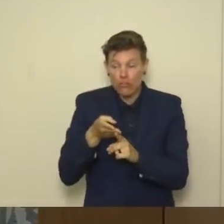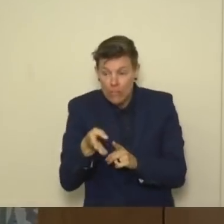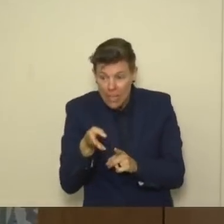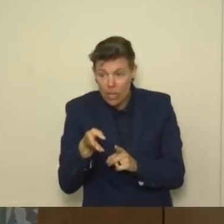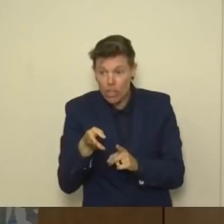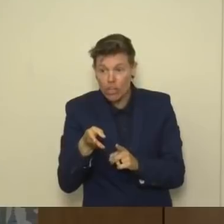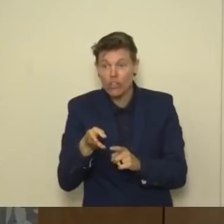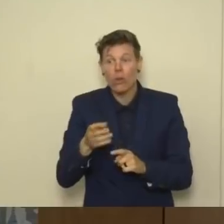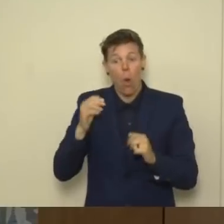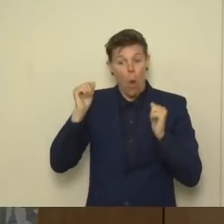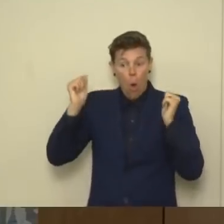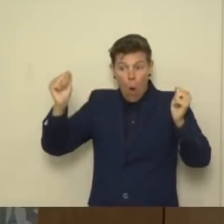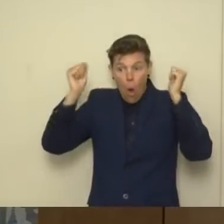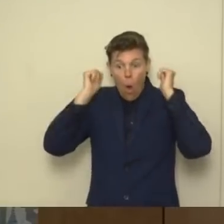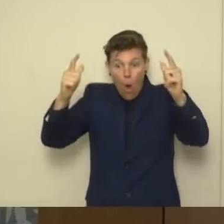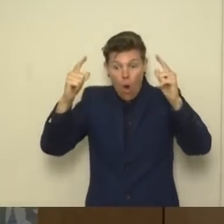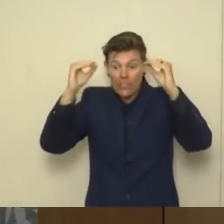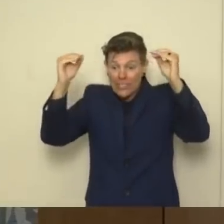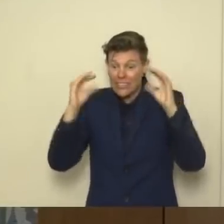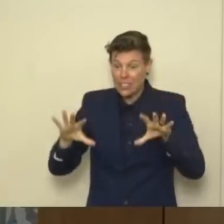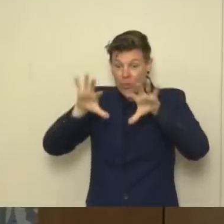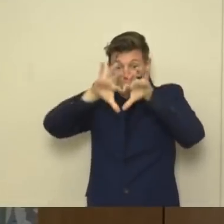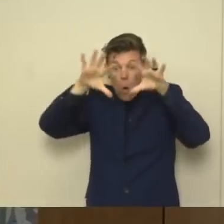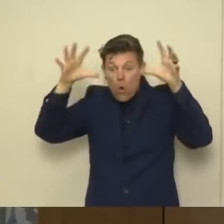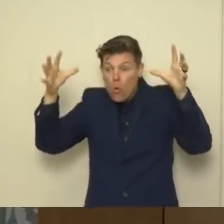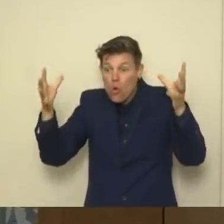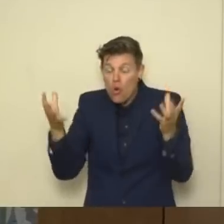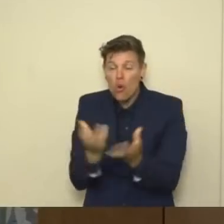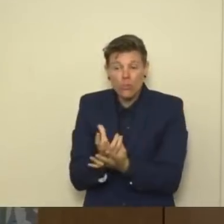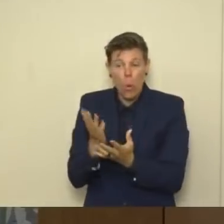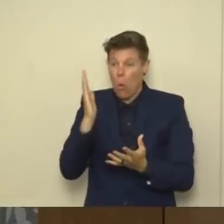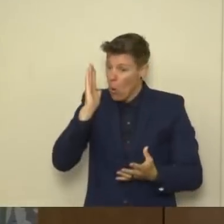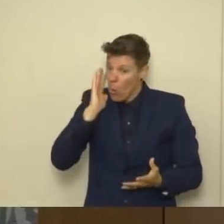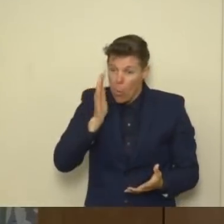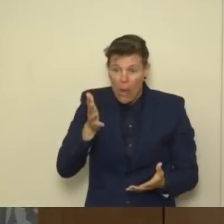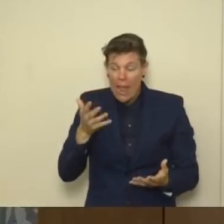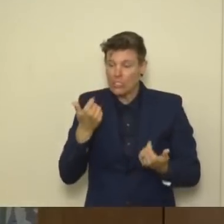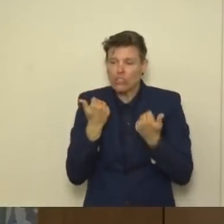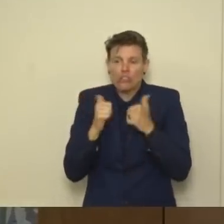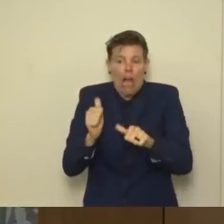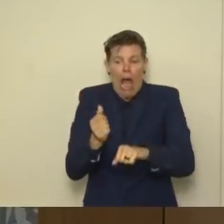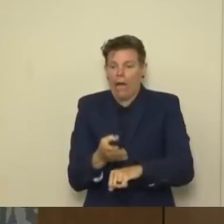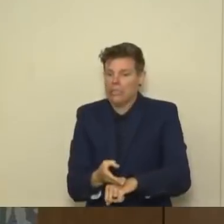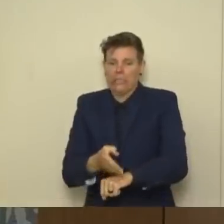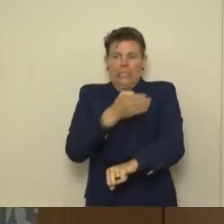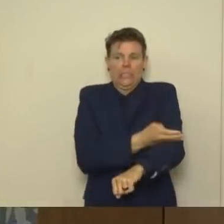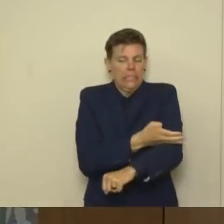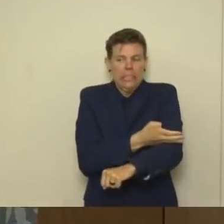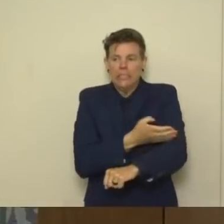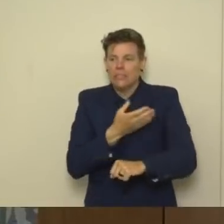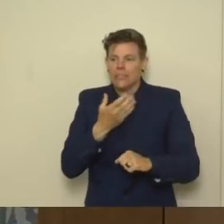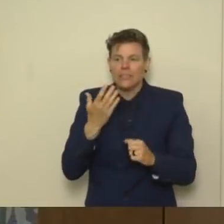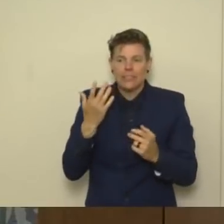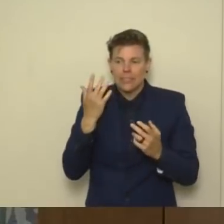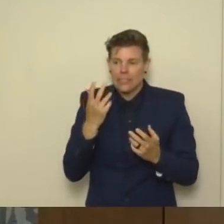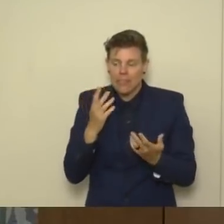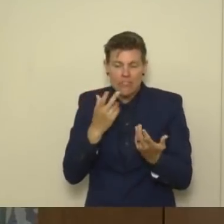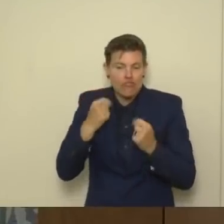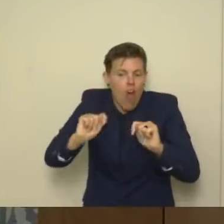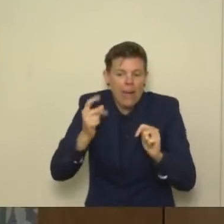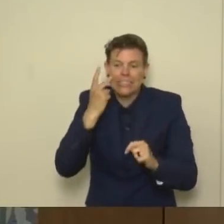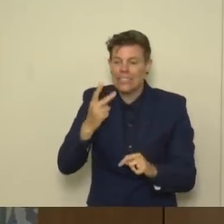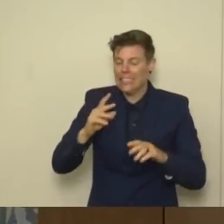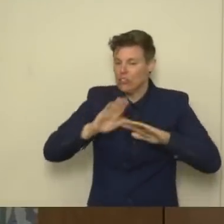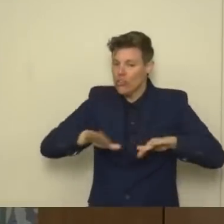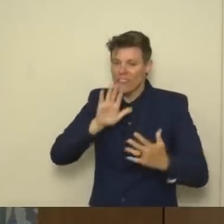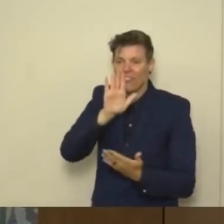globe would do whatever it takes to go provide better education and would do anything to see their students in person. Here's